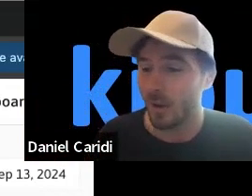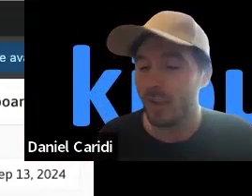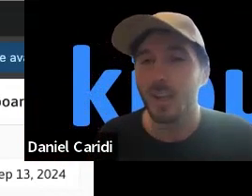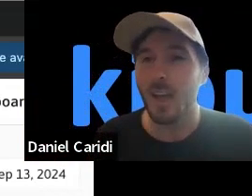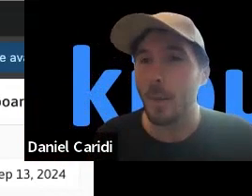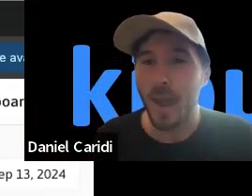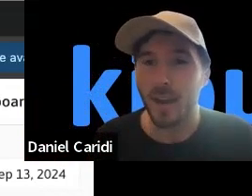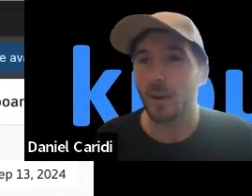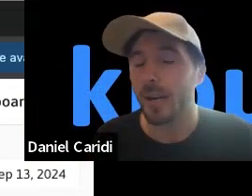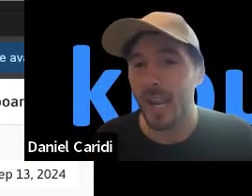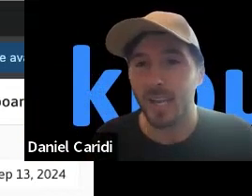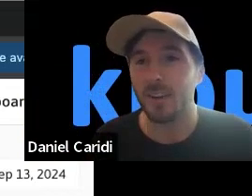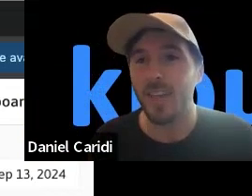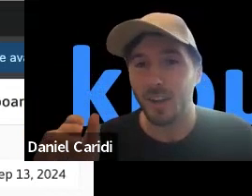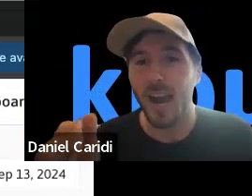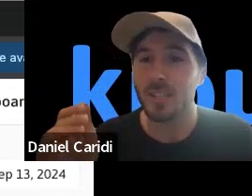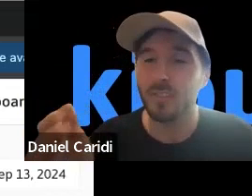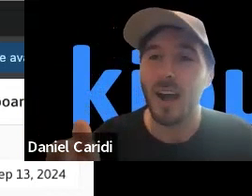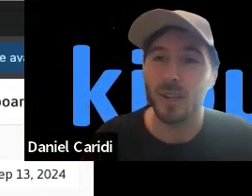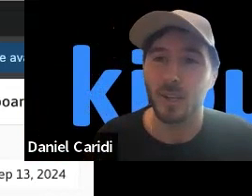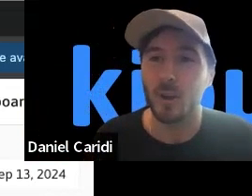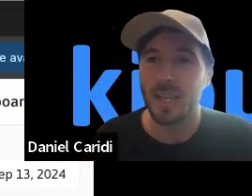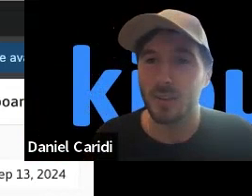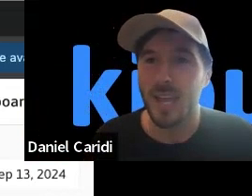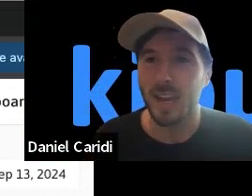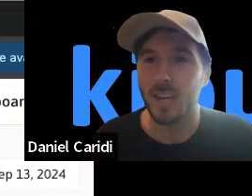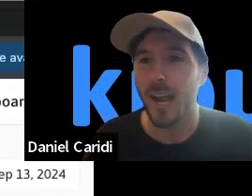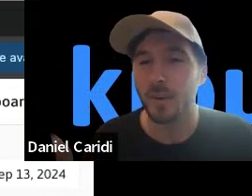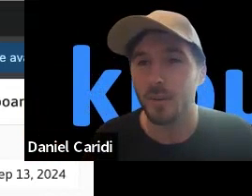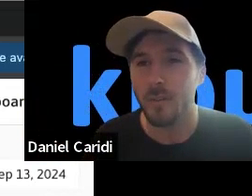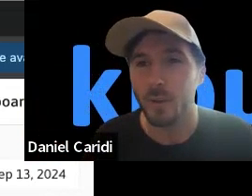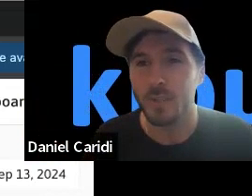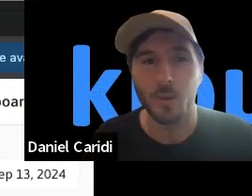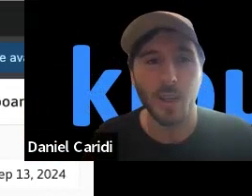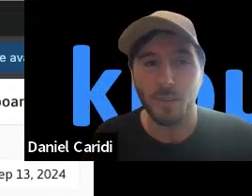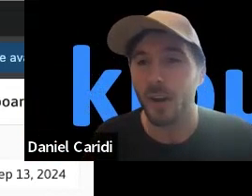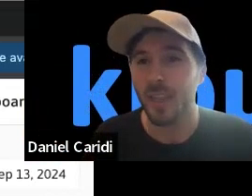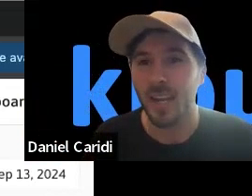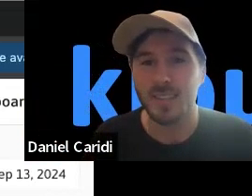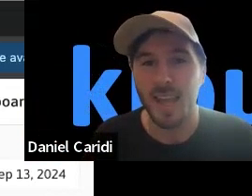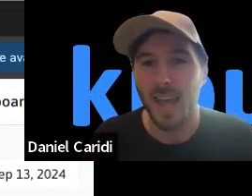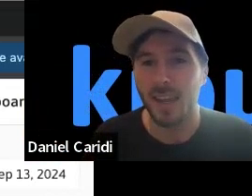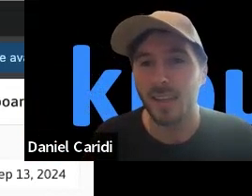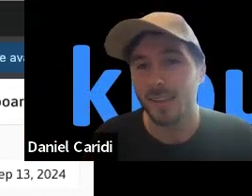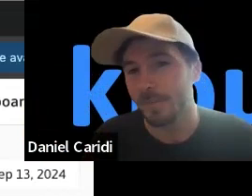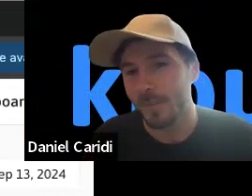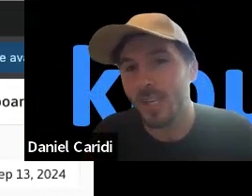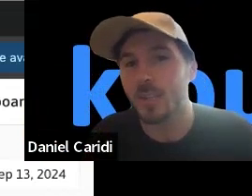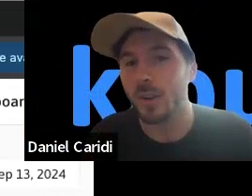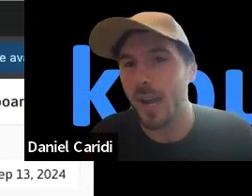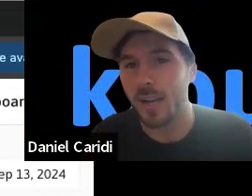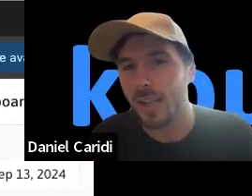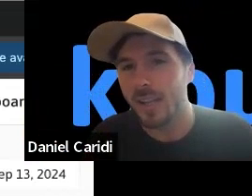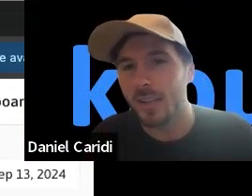and show a parent or caregiver that you're actually following the goals that you set in your annual reviews for Athena and saying, hey,